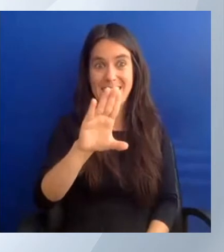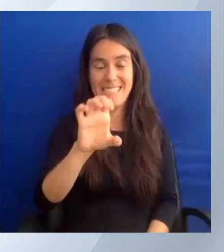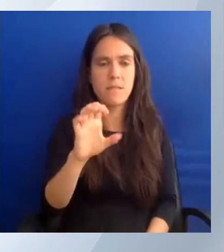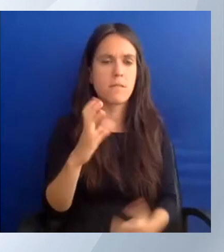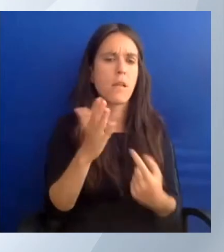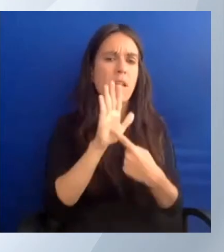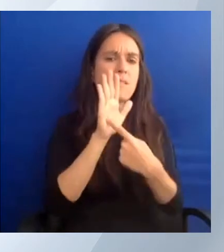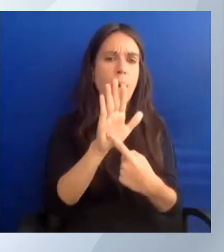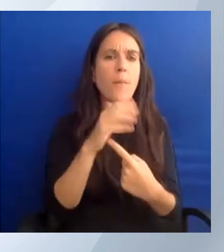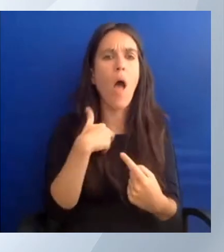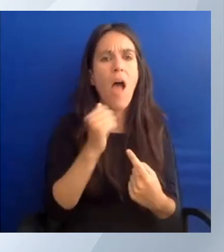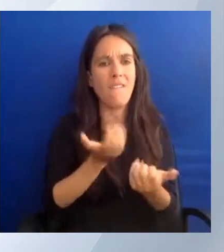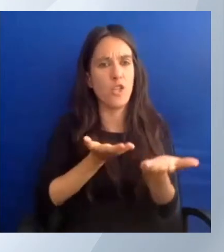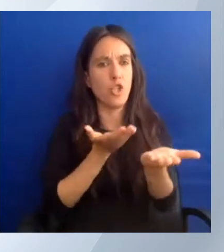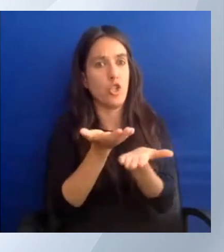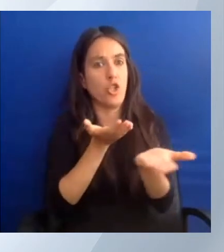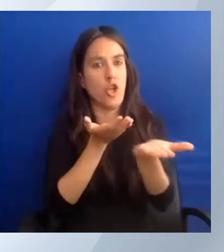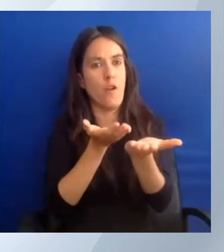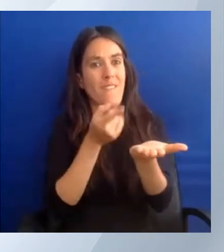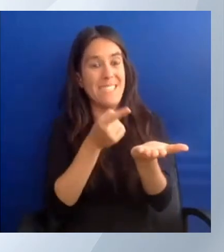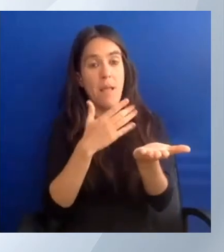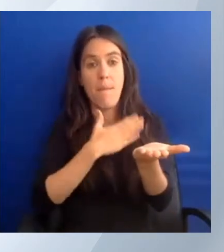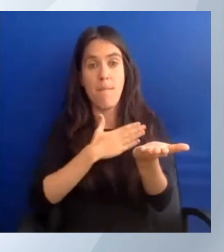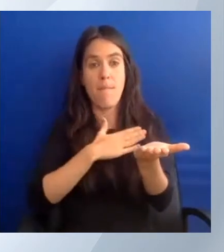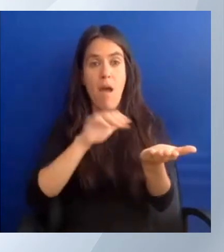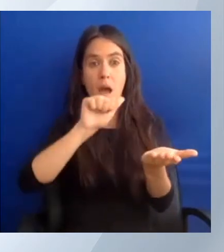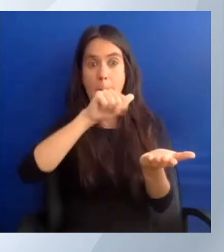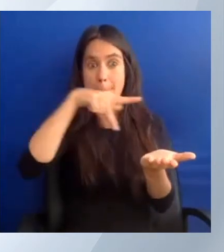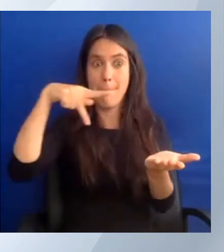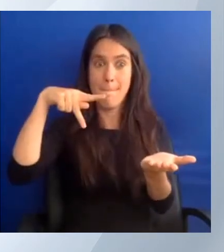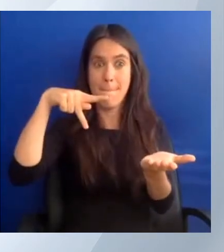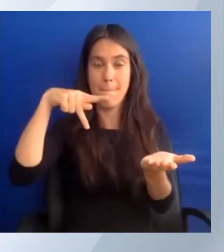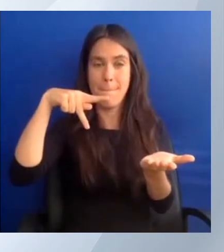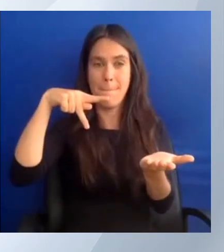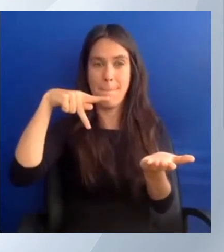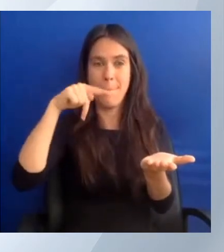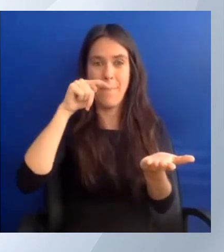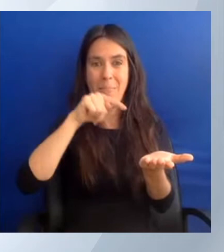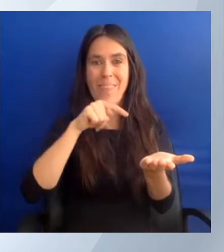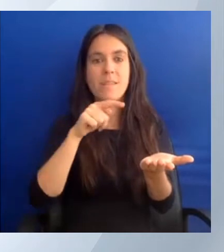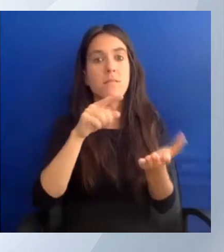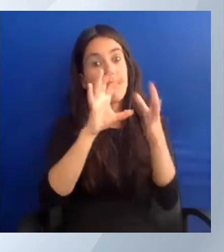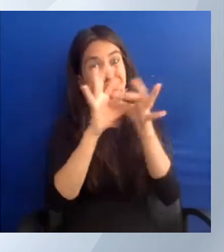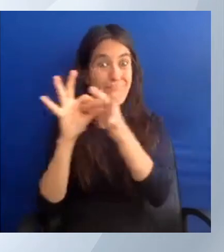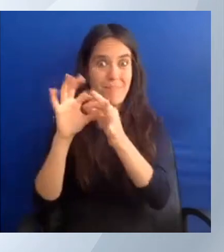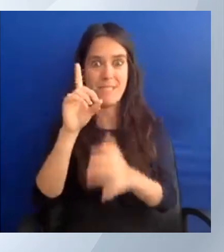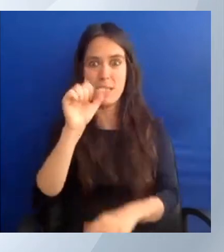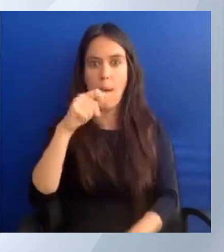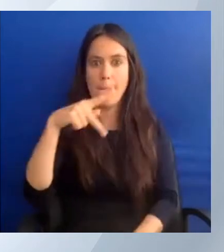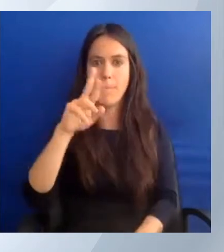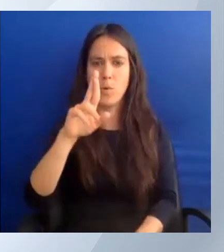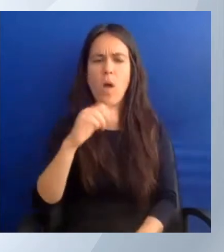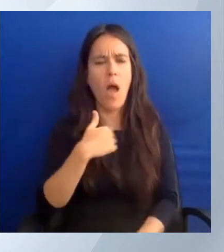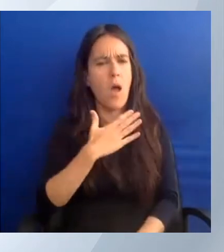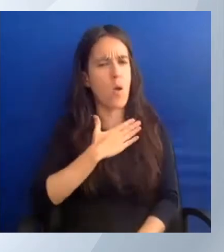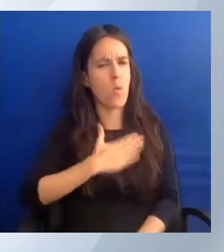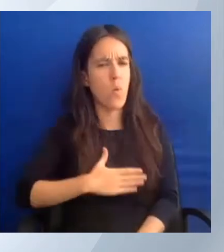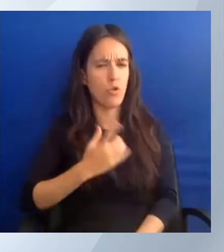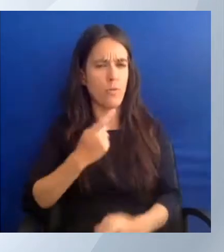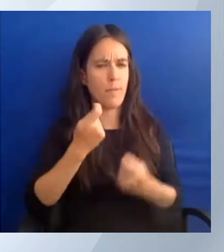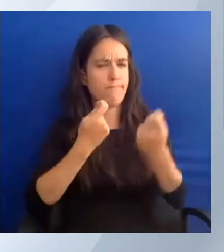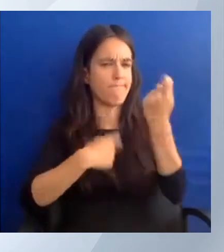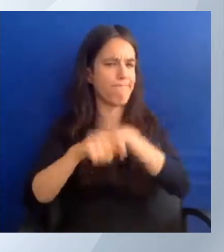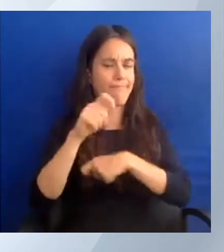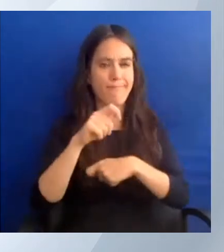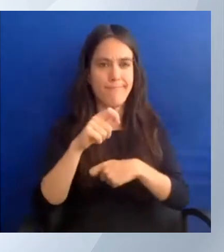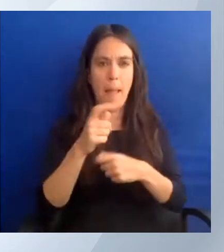have a service, my app, and it is running with its Dapr sidecar. Now I want to do something with state